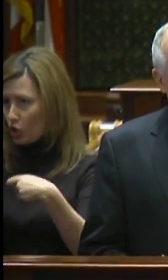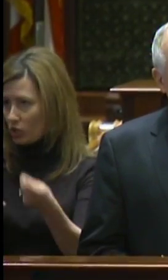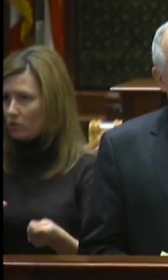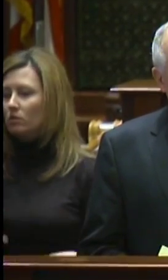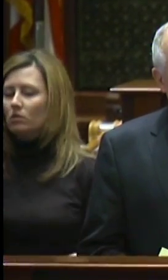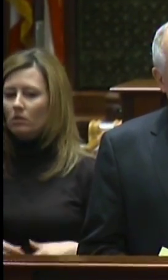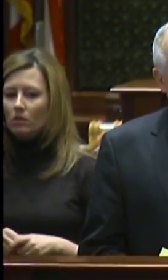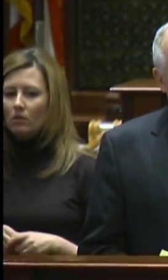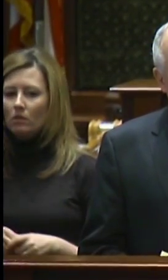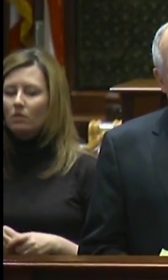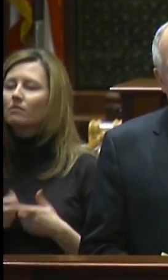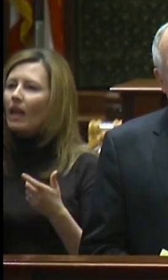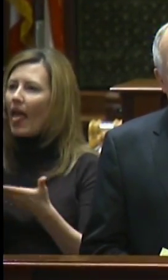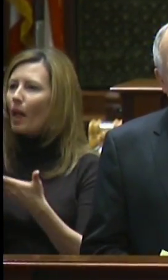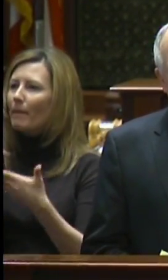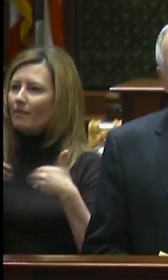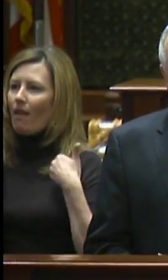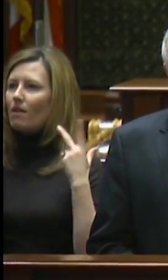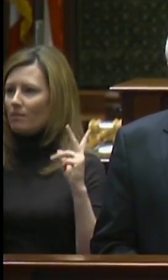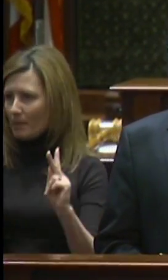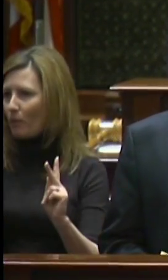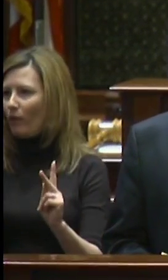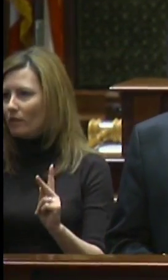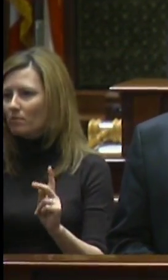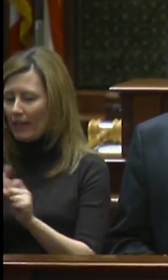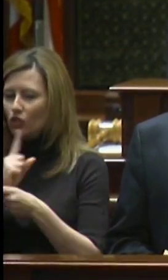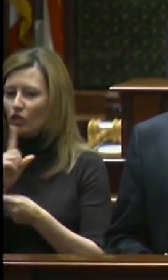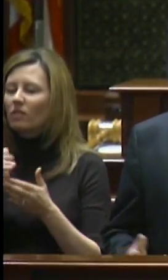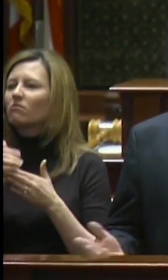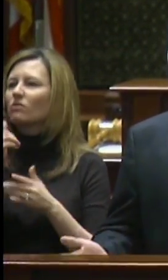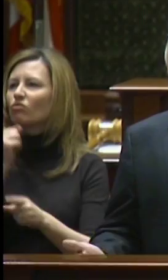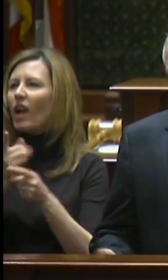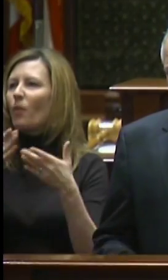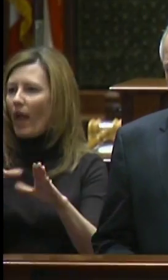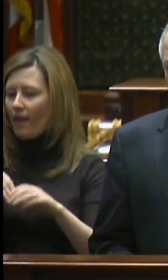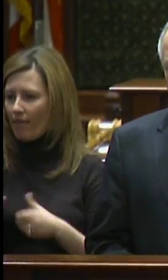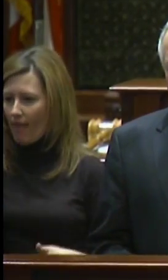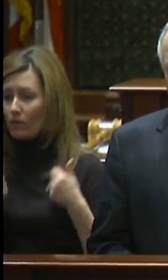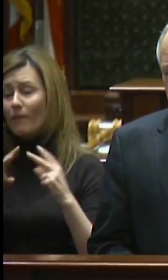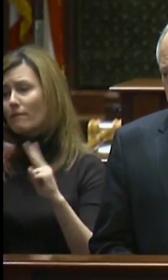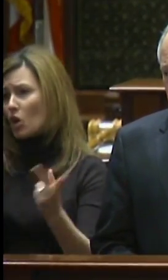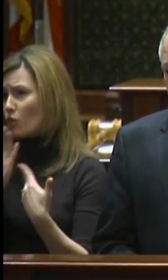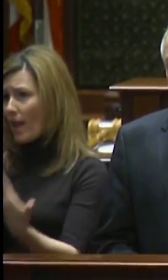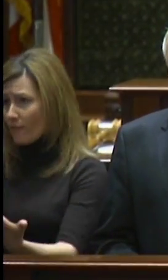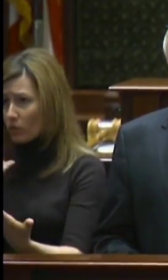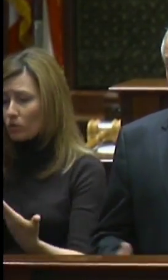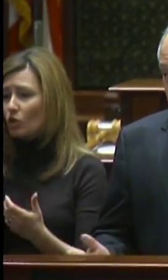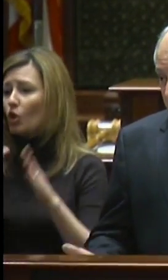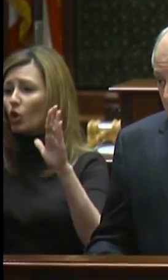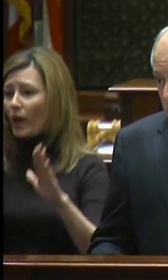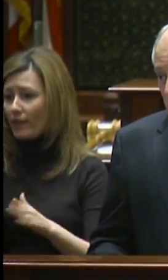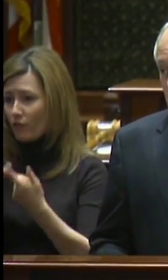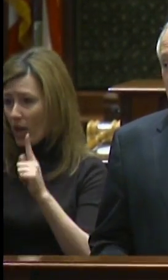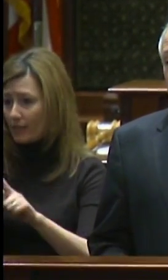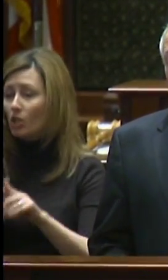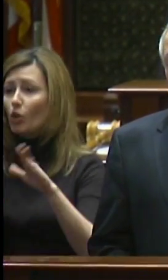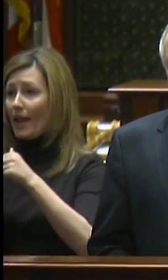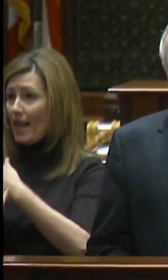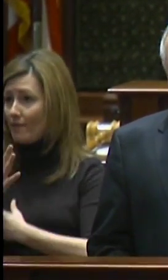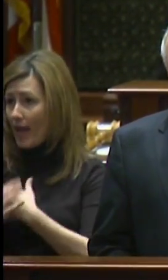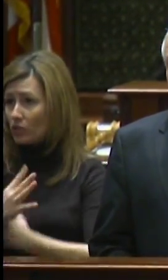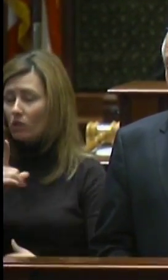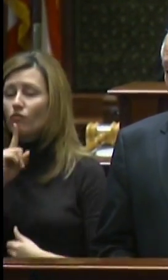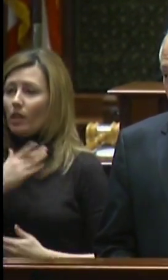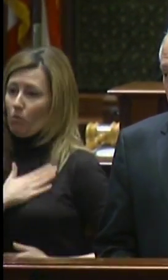and making sure they go the right way in life. So I'm publicly very grateful to you, Jesse. You've been a great friend, a great advisor. I